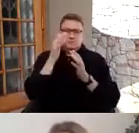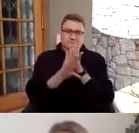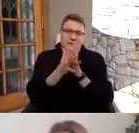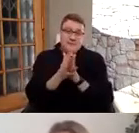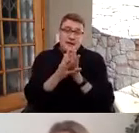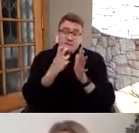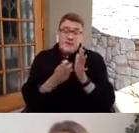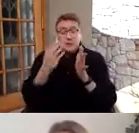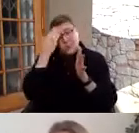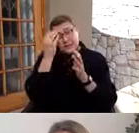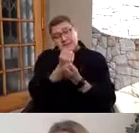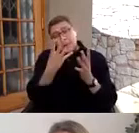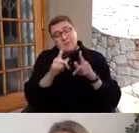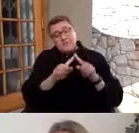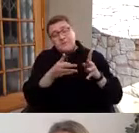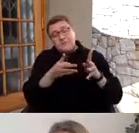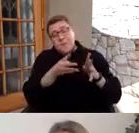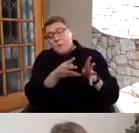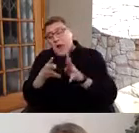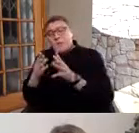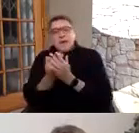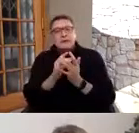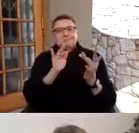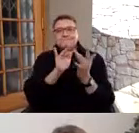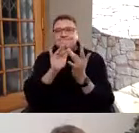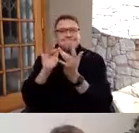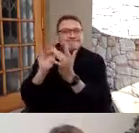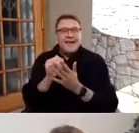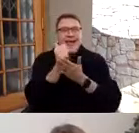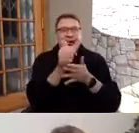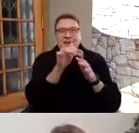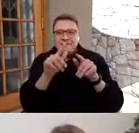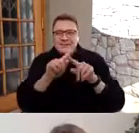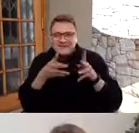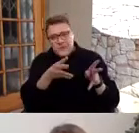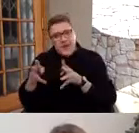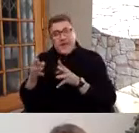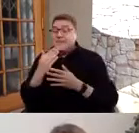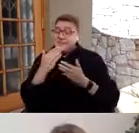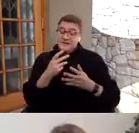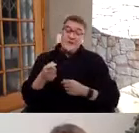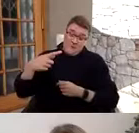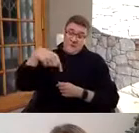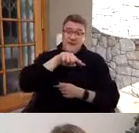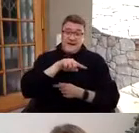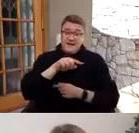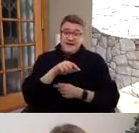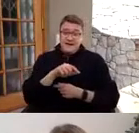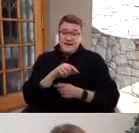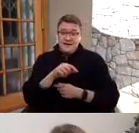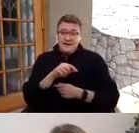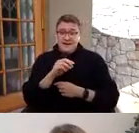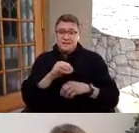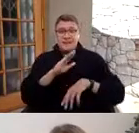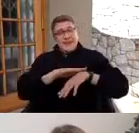amazing to know that there's so many ways that we can reach out to people and help them in so many different ways. And thank you for everybody that put this time aside